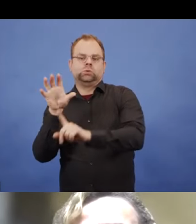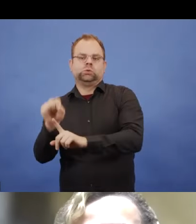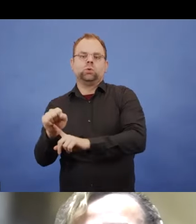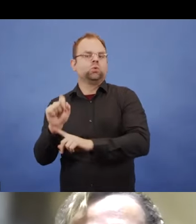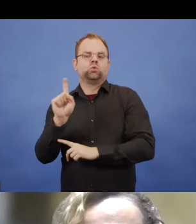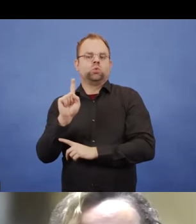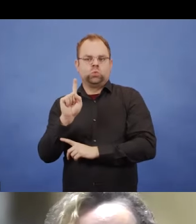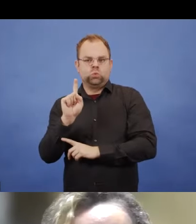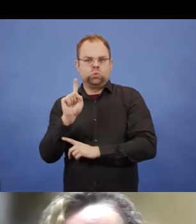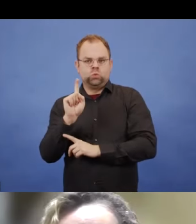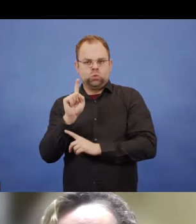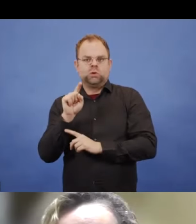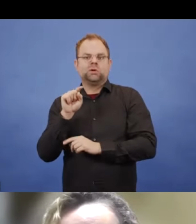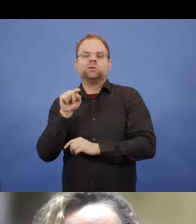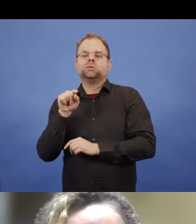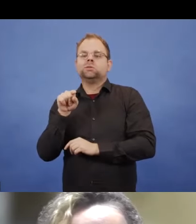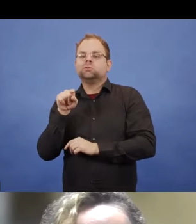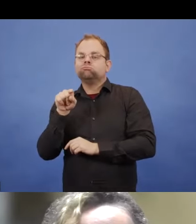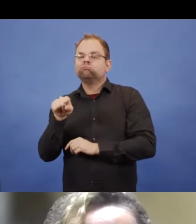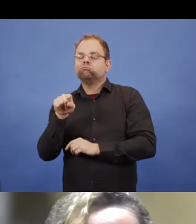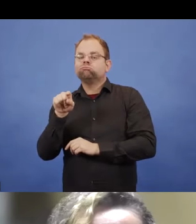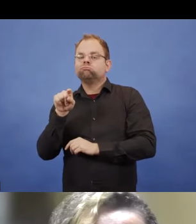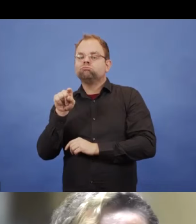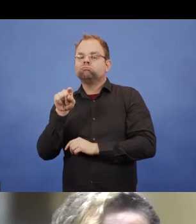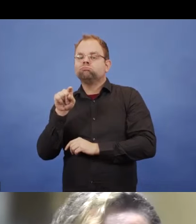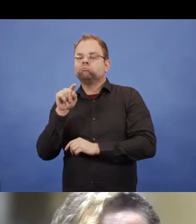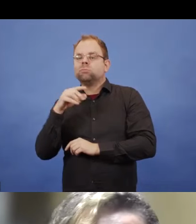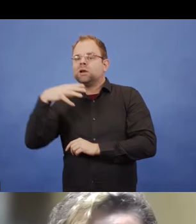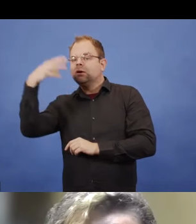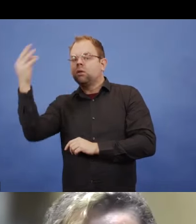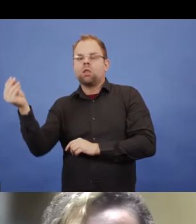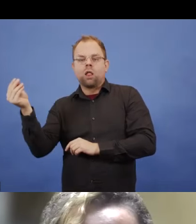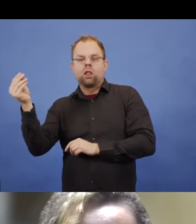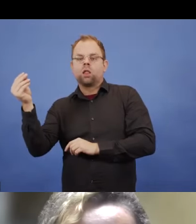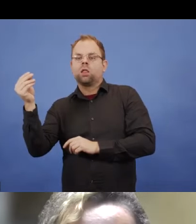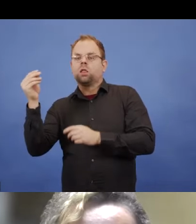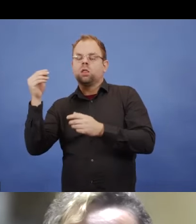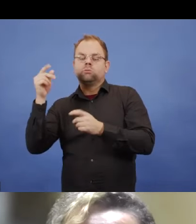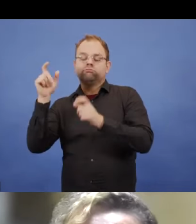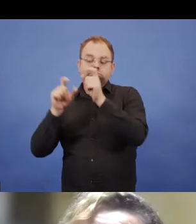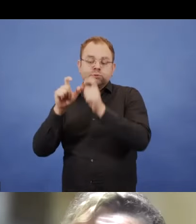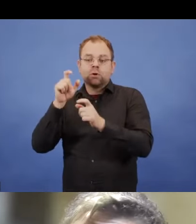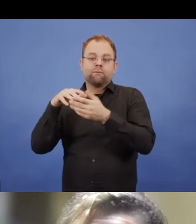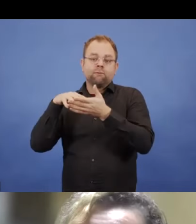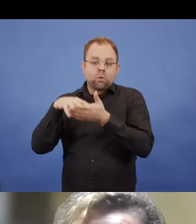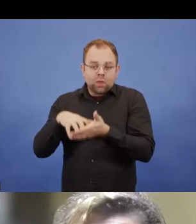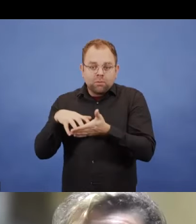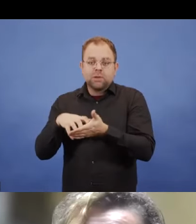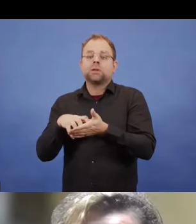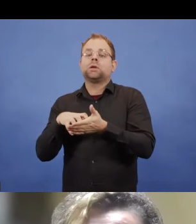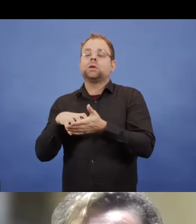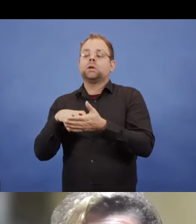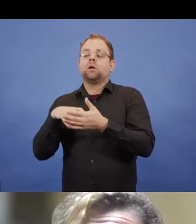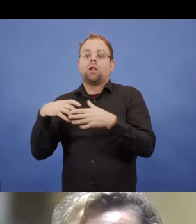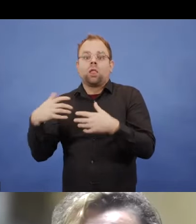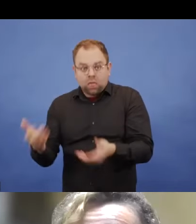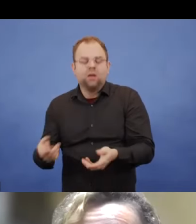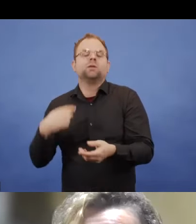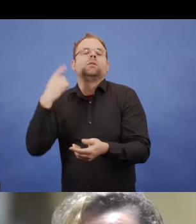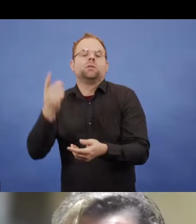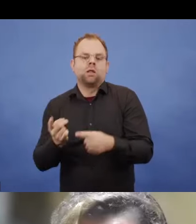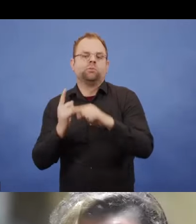if not a ground per se to apply for asylum, is nonetheless an element that we can take into